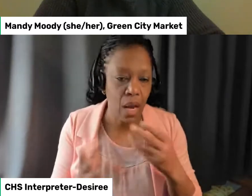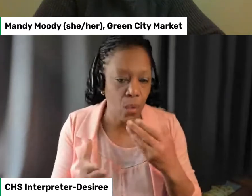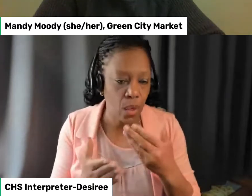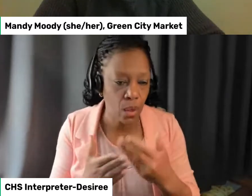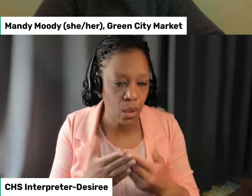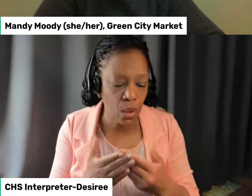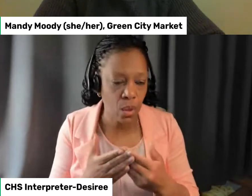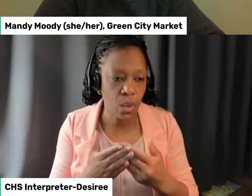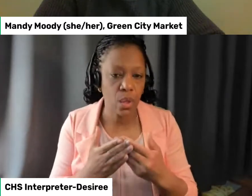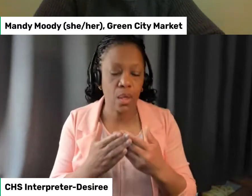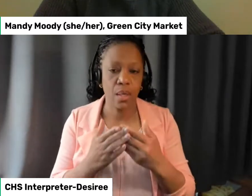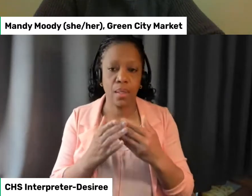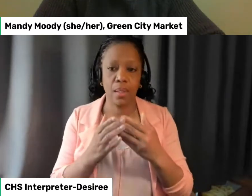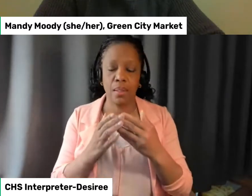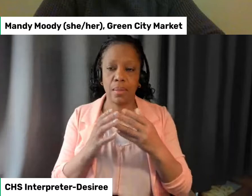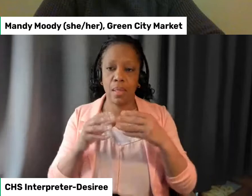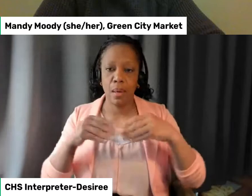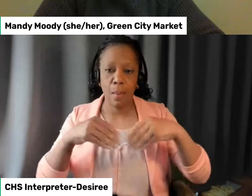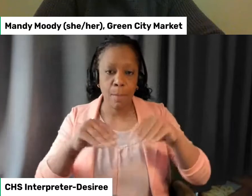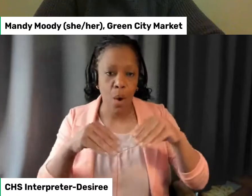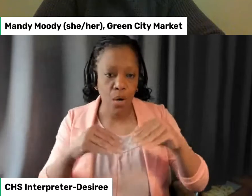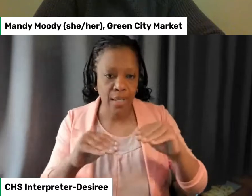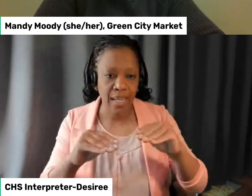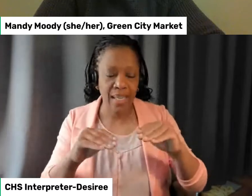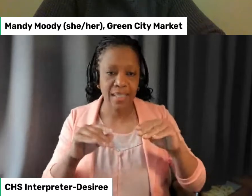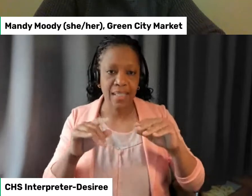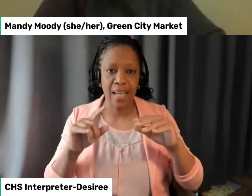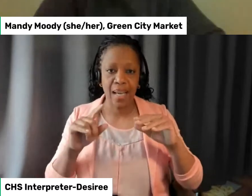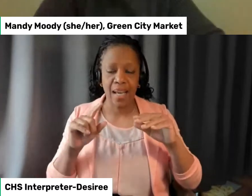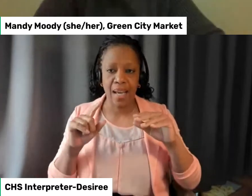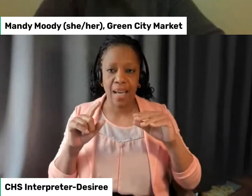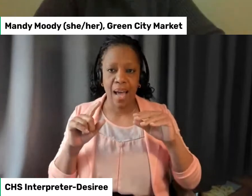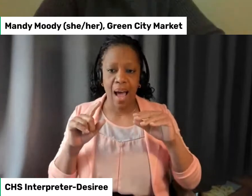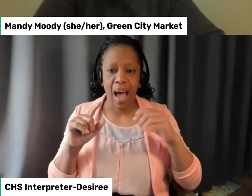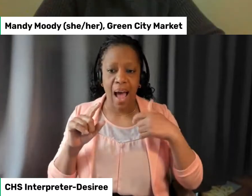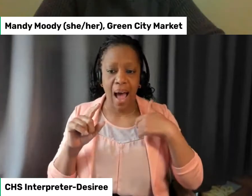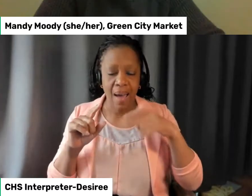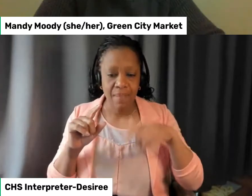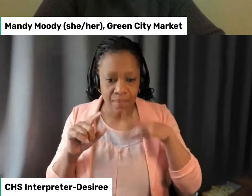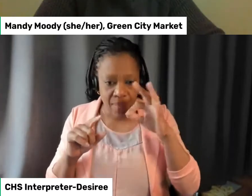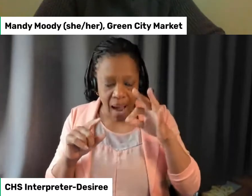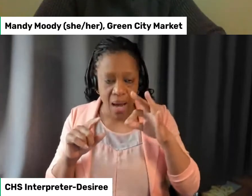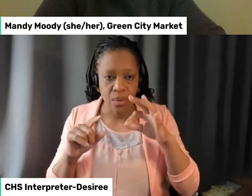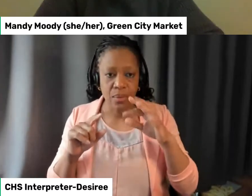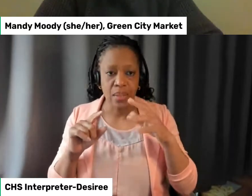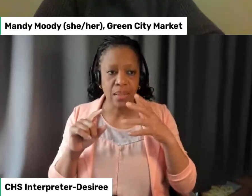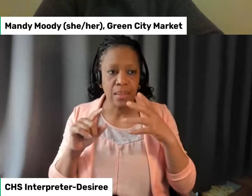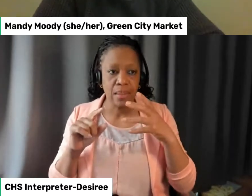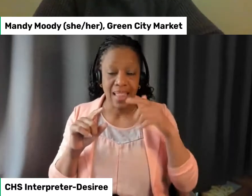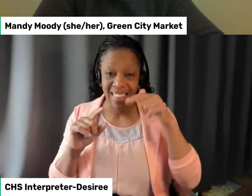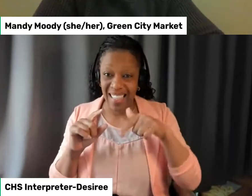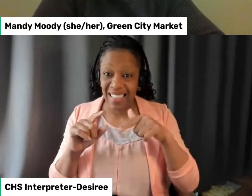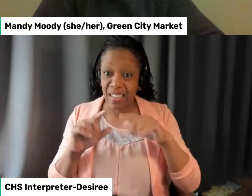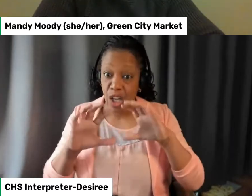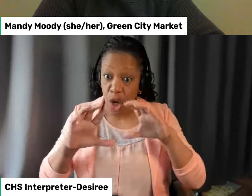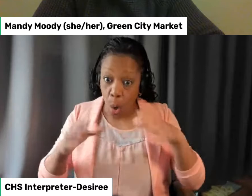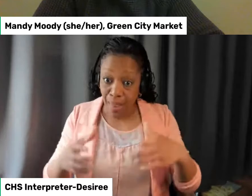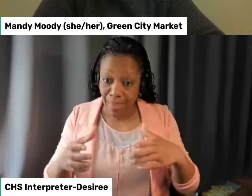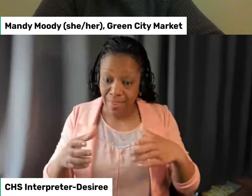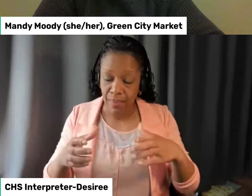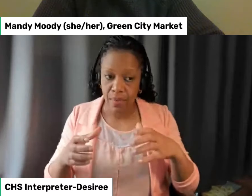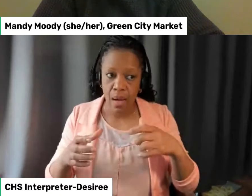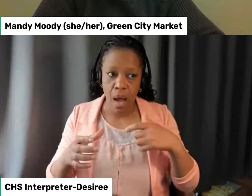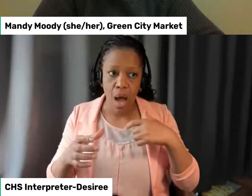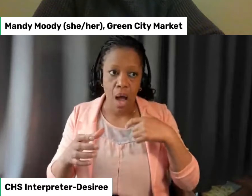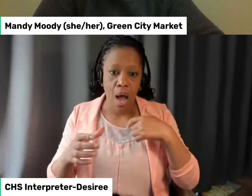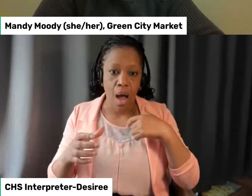to the community, I found this collective. I was so excited to be in a bucket that